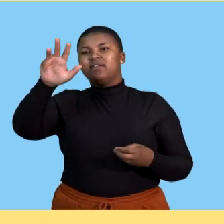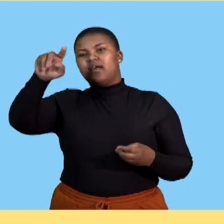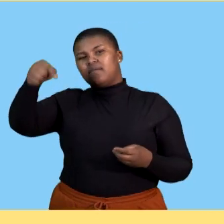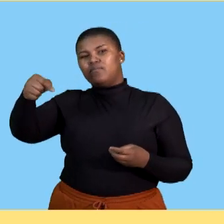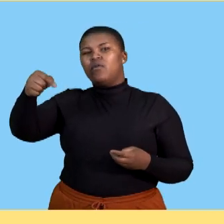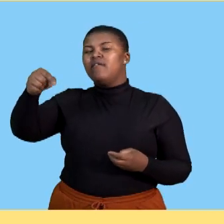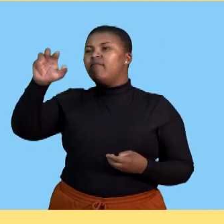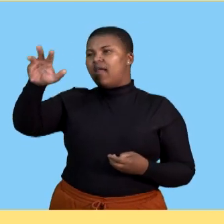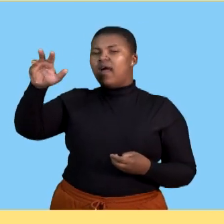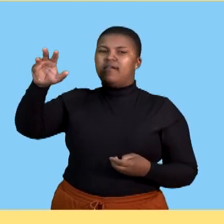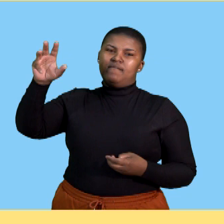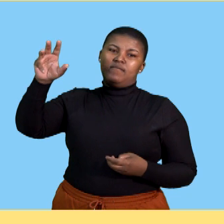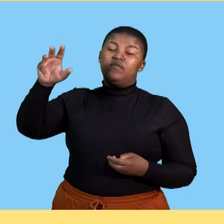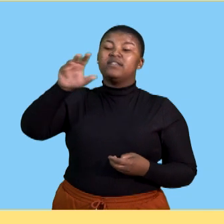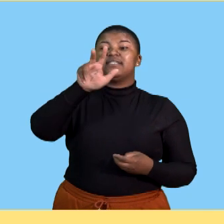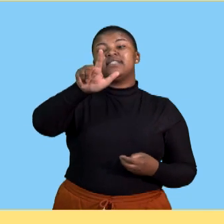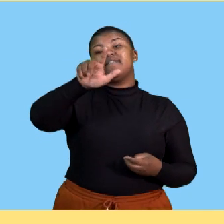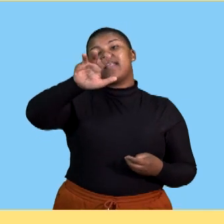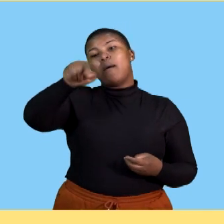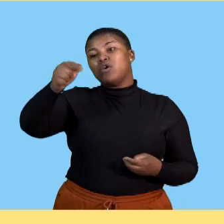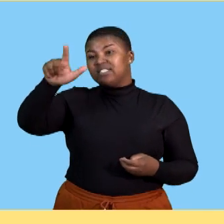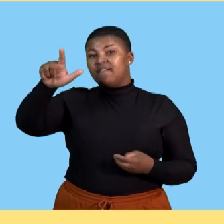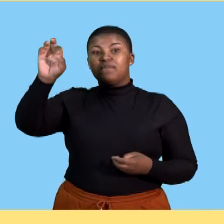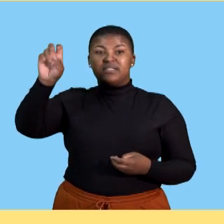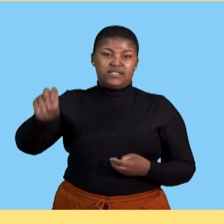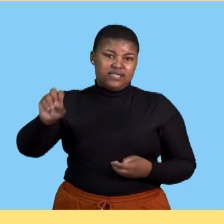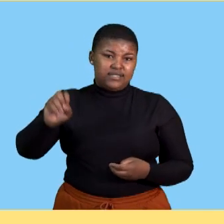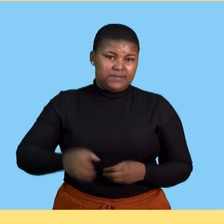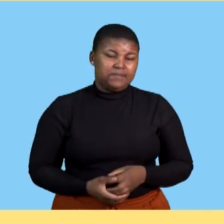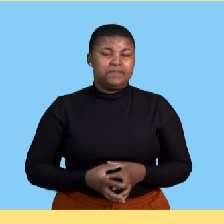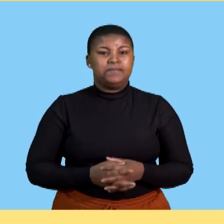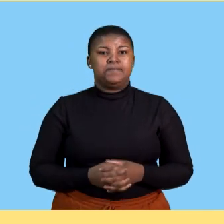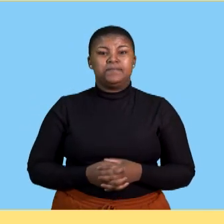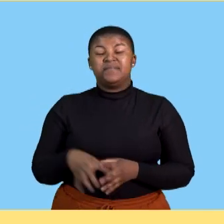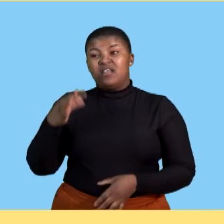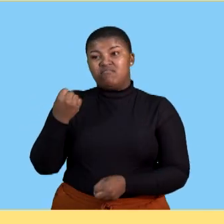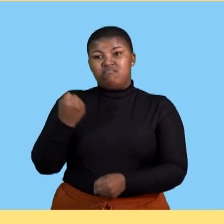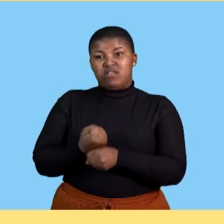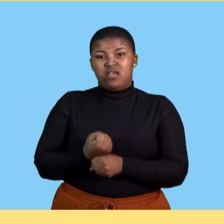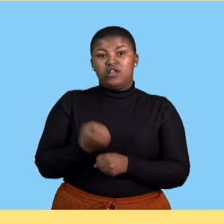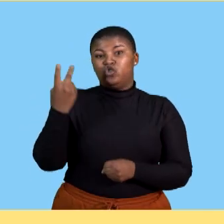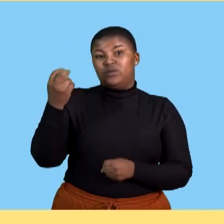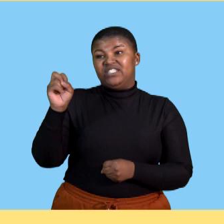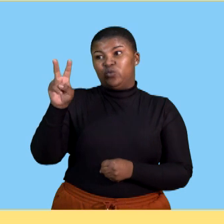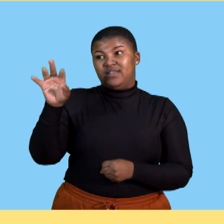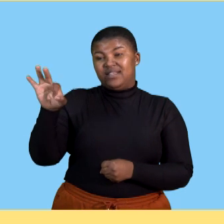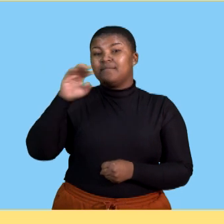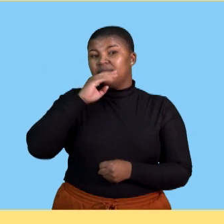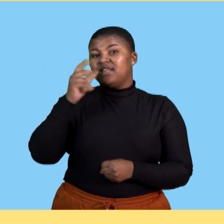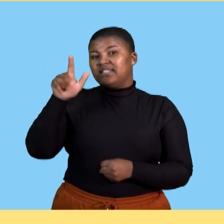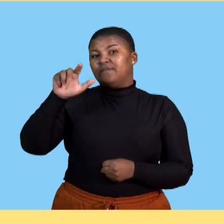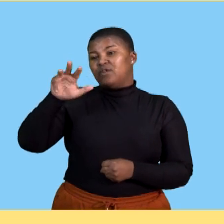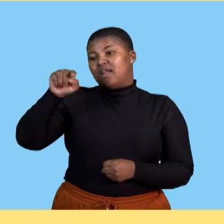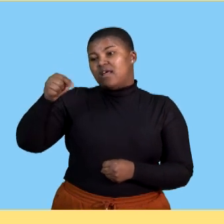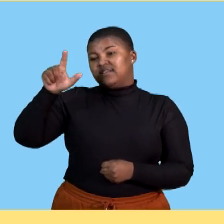73.0%. These are your figures, okay? And in 2023, it is